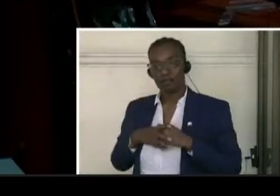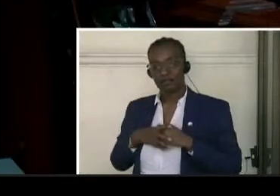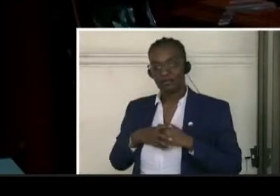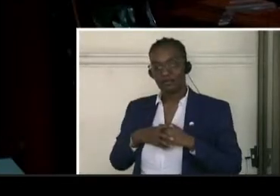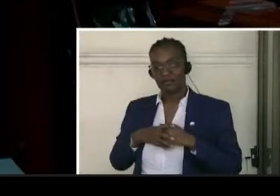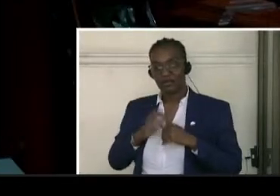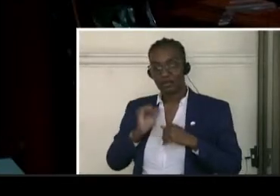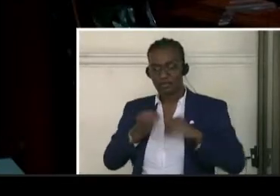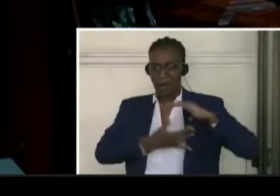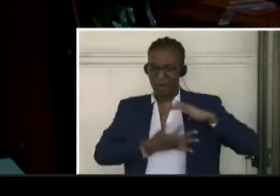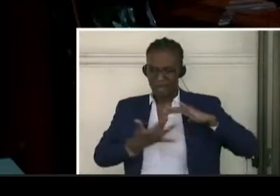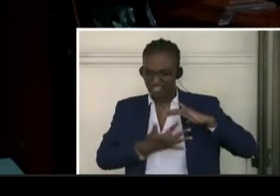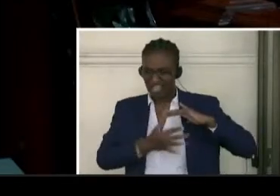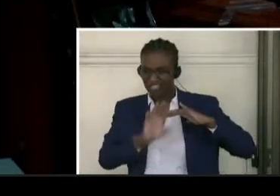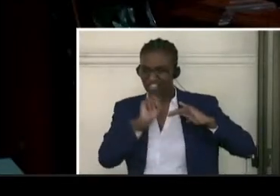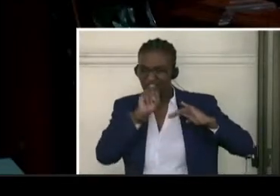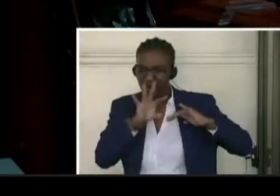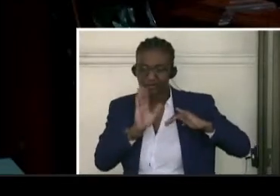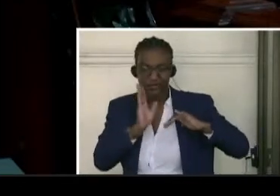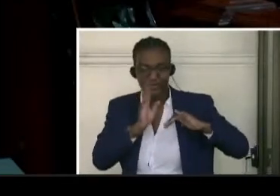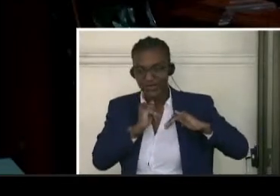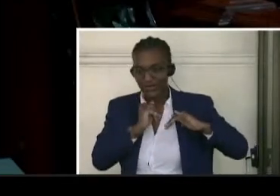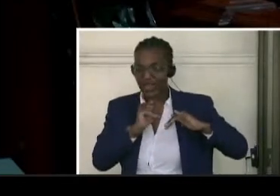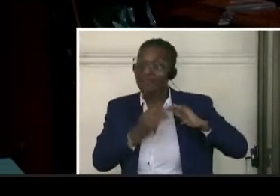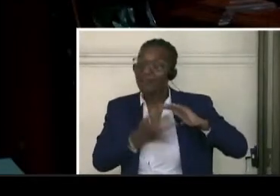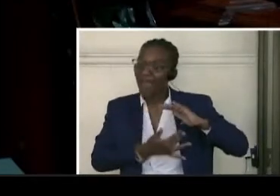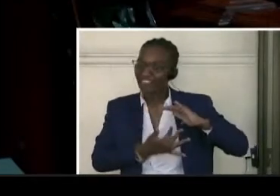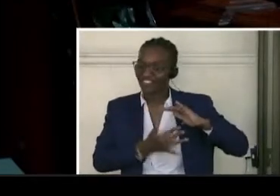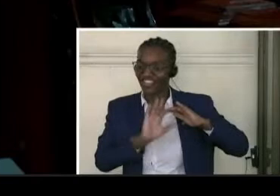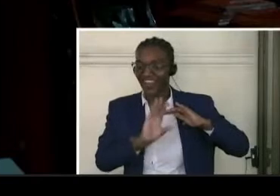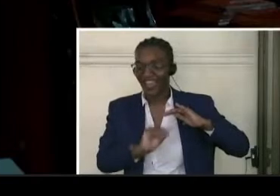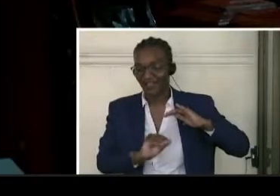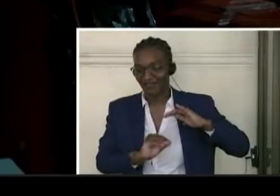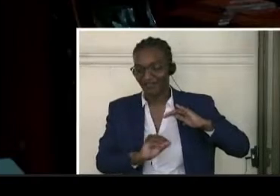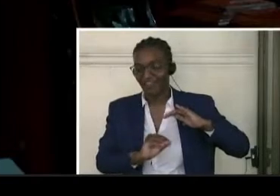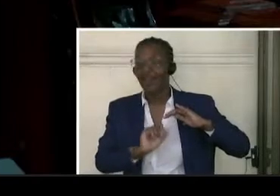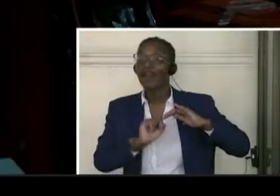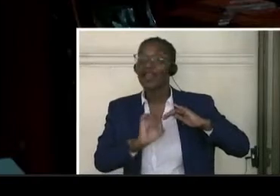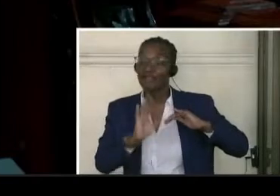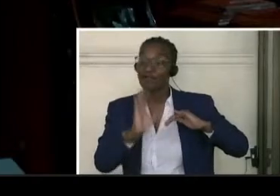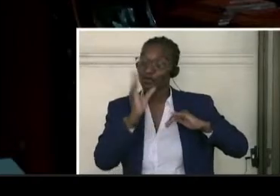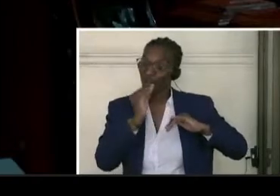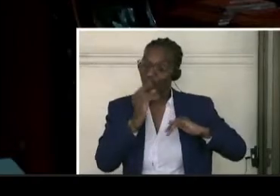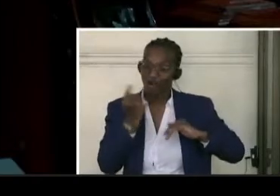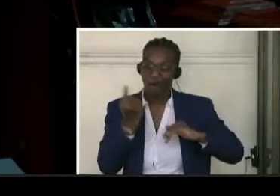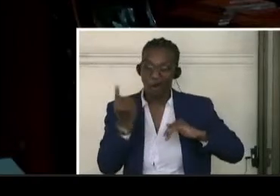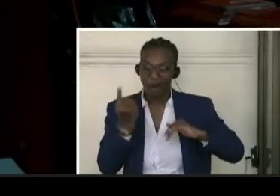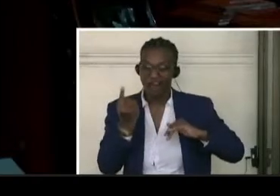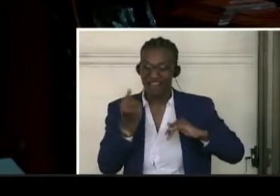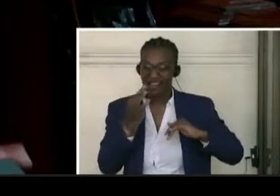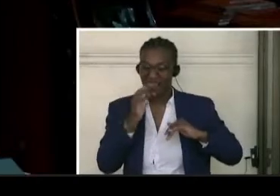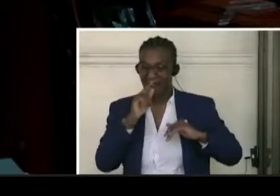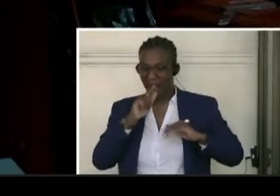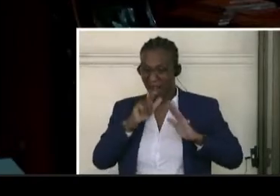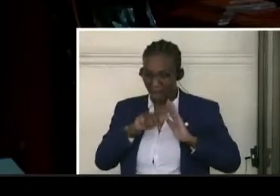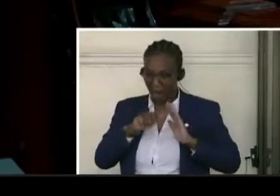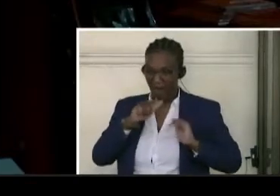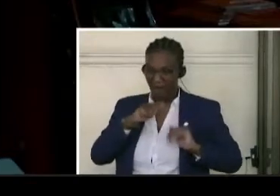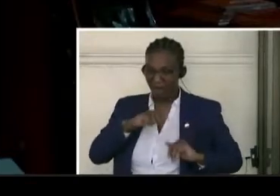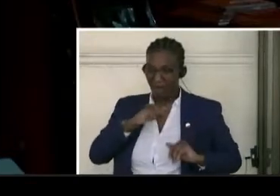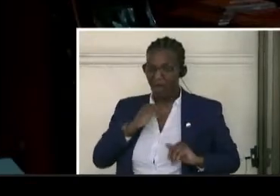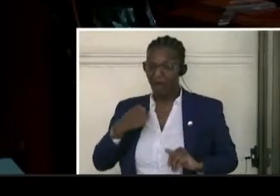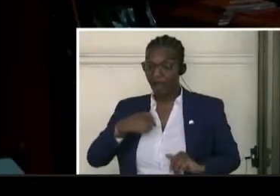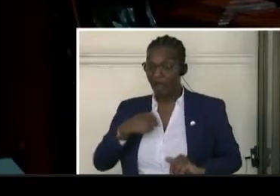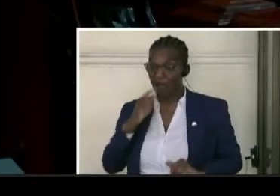We are being passionate as state. It's passion. It's called passion. If when you talk and then you become low with your voice, I'm a